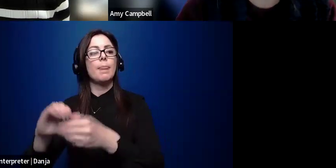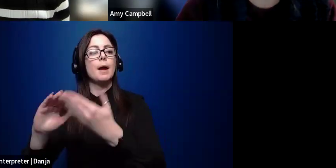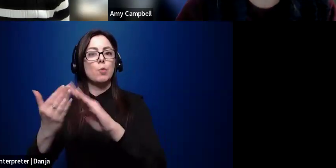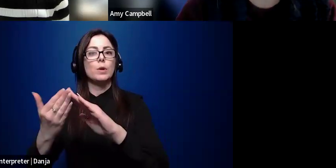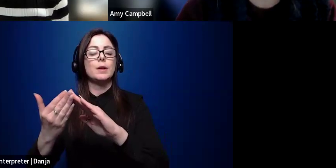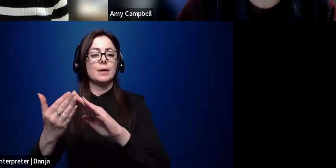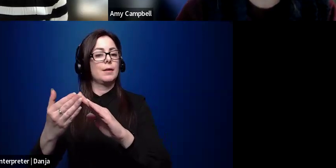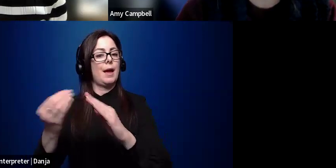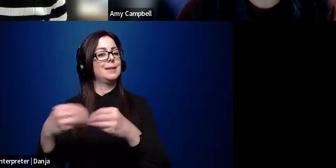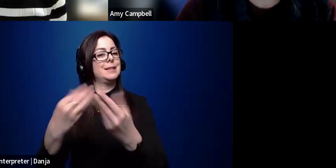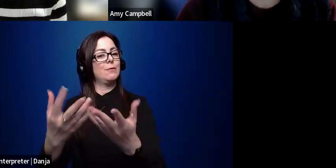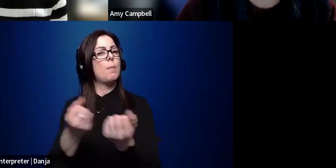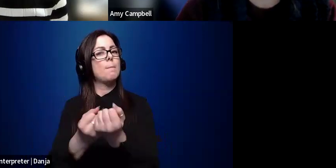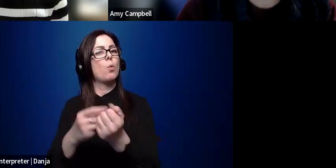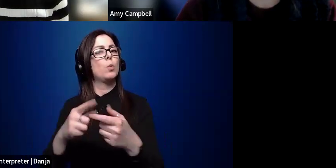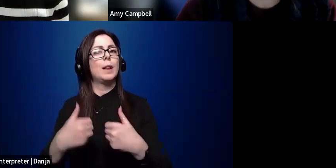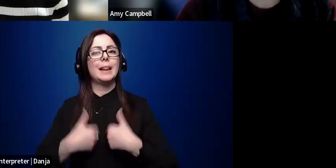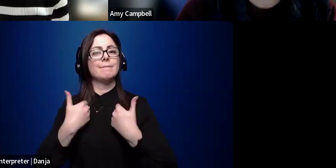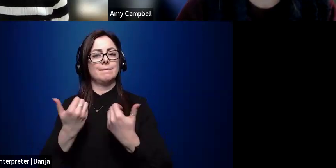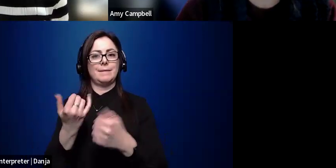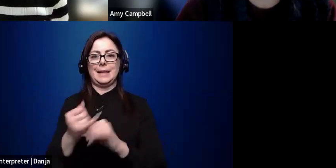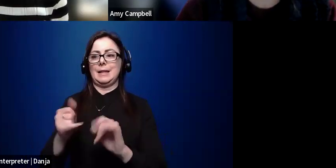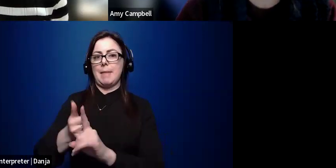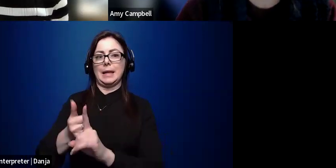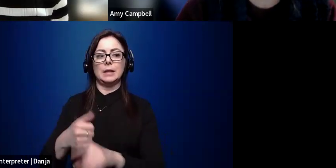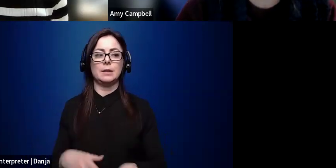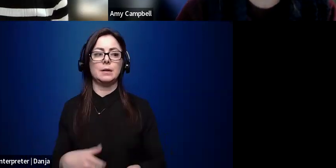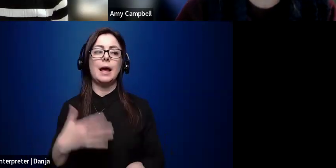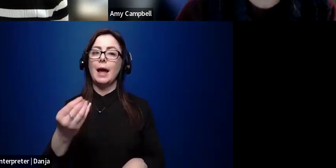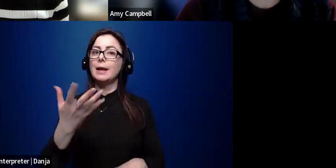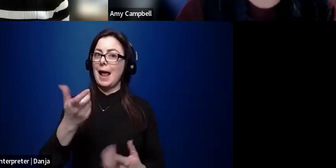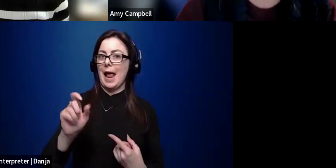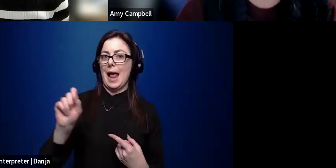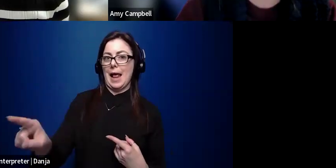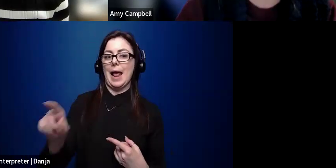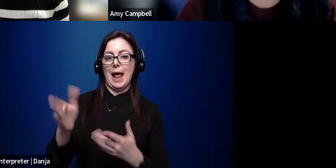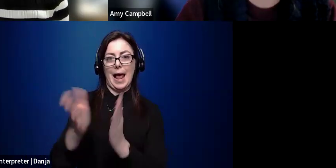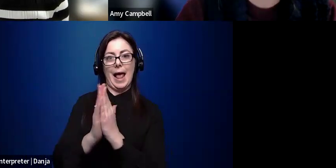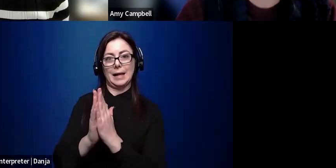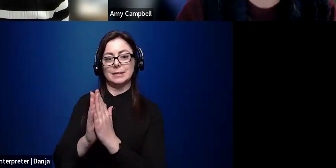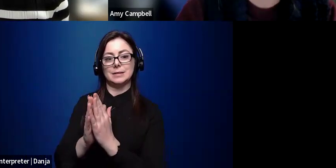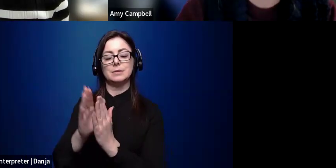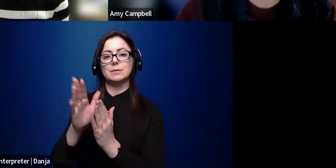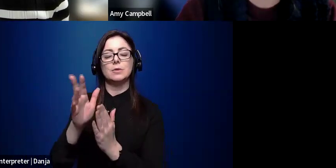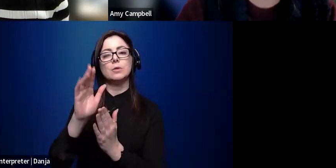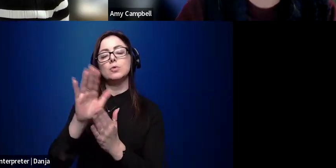live independently? And then make sure you're making an ask. Don't forget to say, we